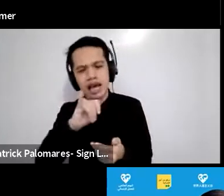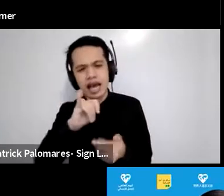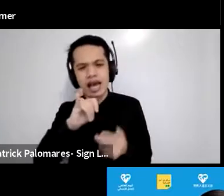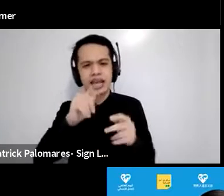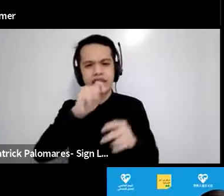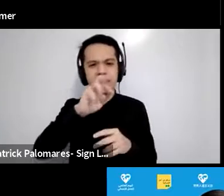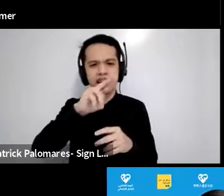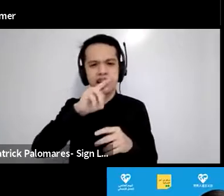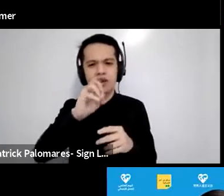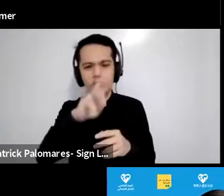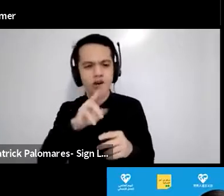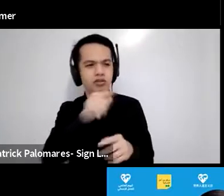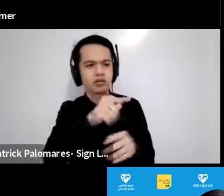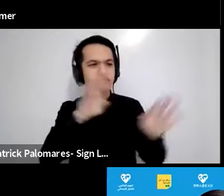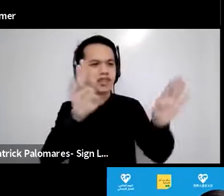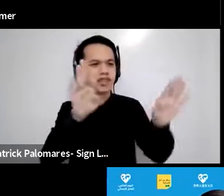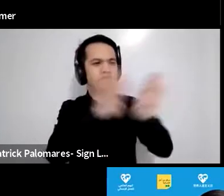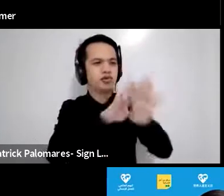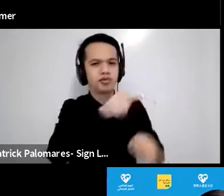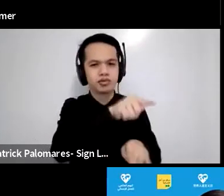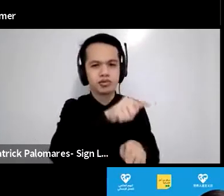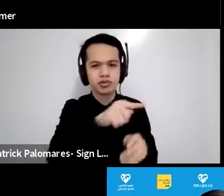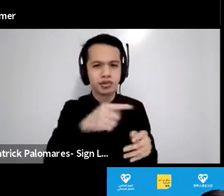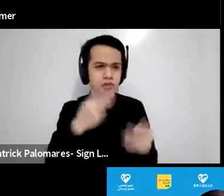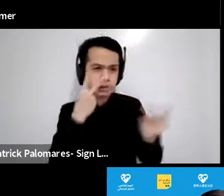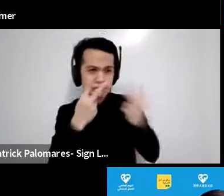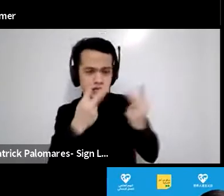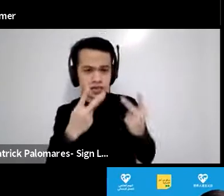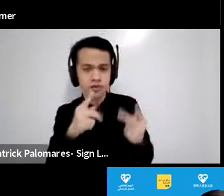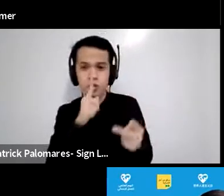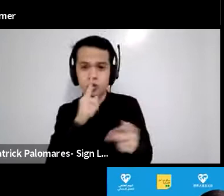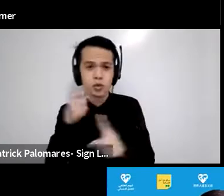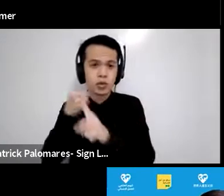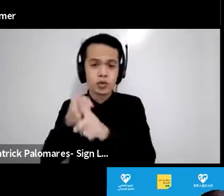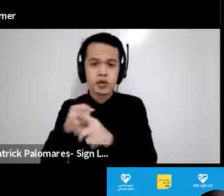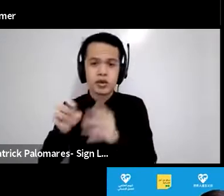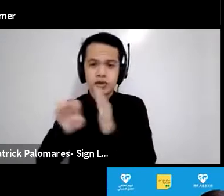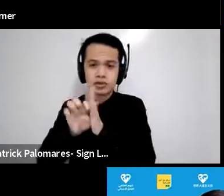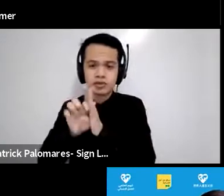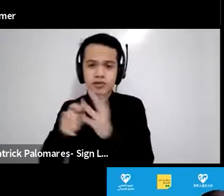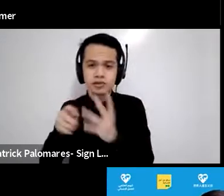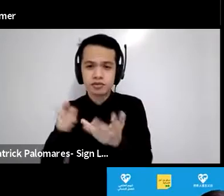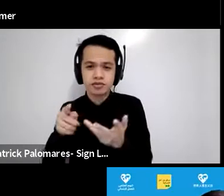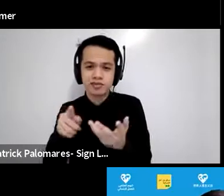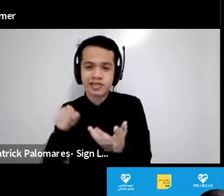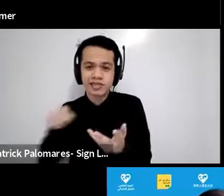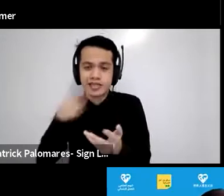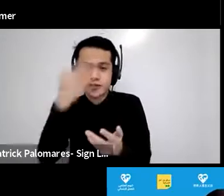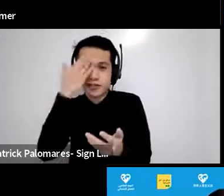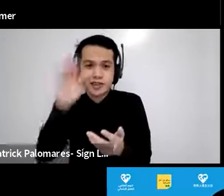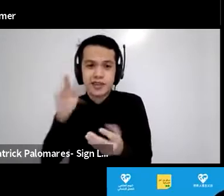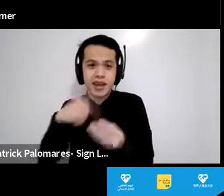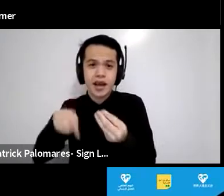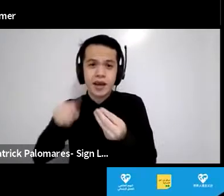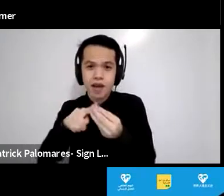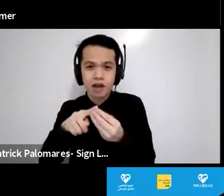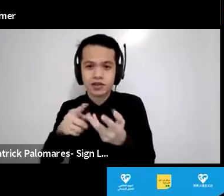national media agencies, which we saw the impact of when the typhoons came and people didn't know about the typhoons